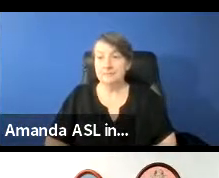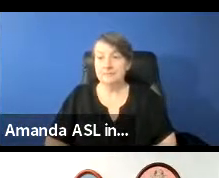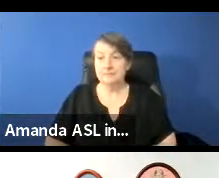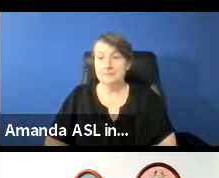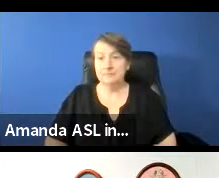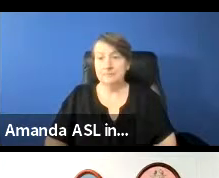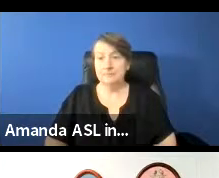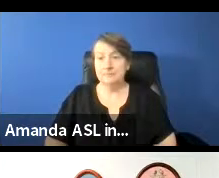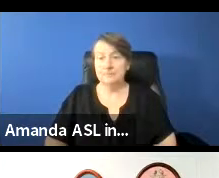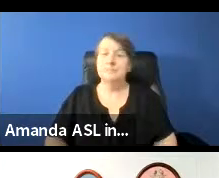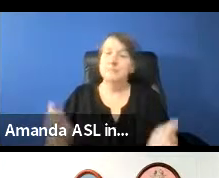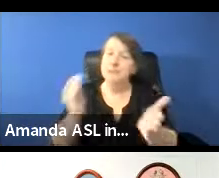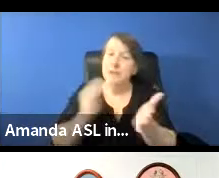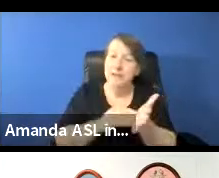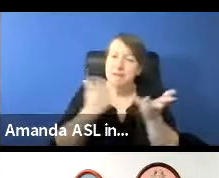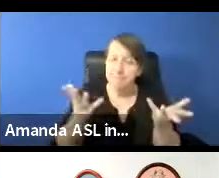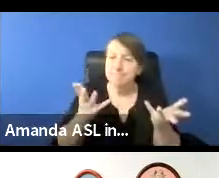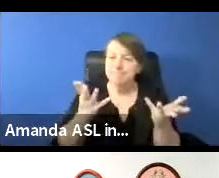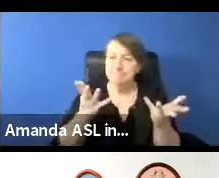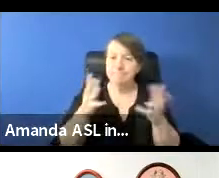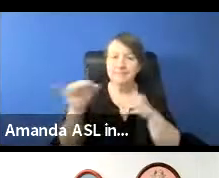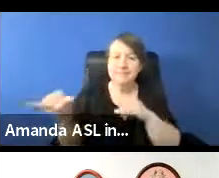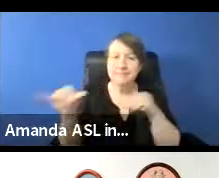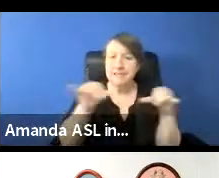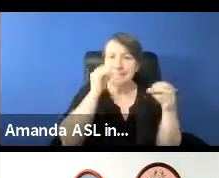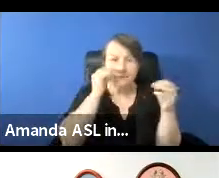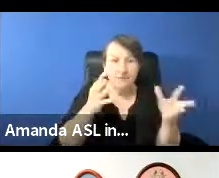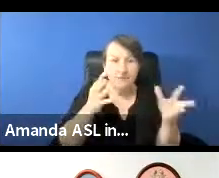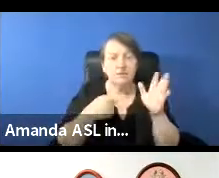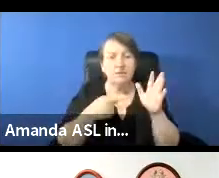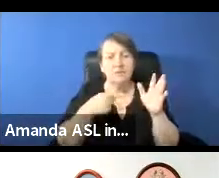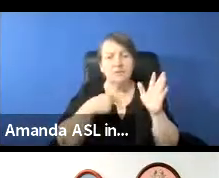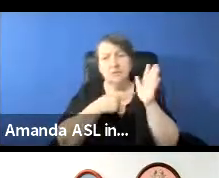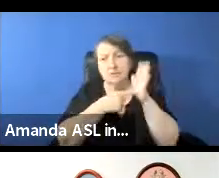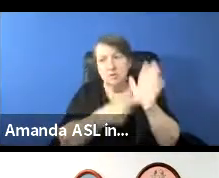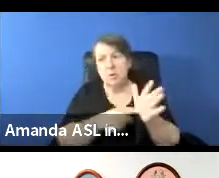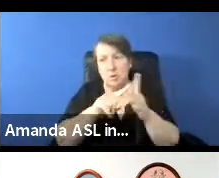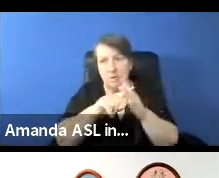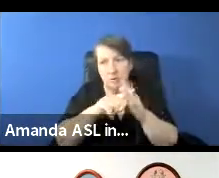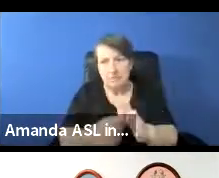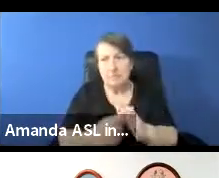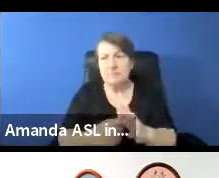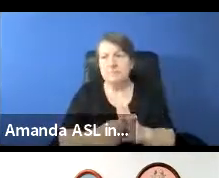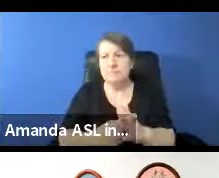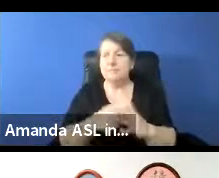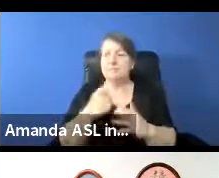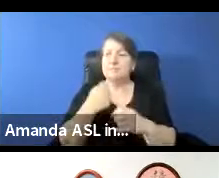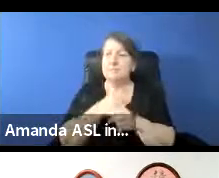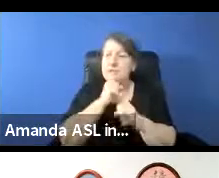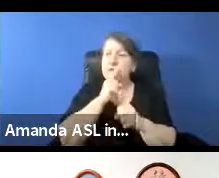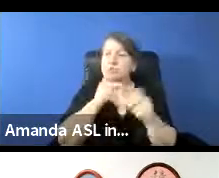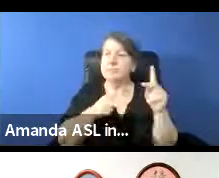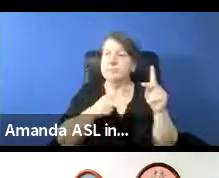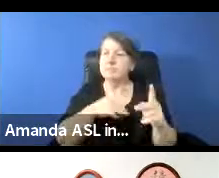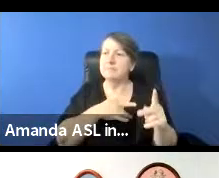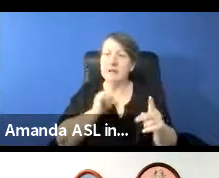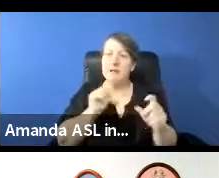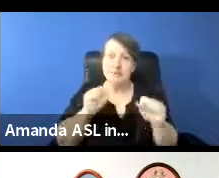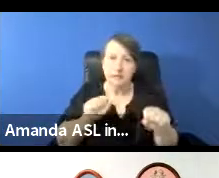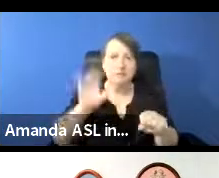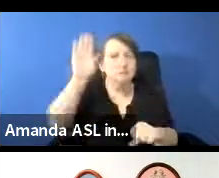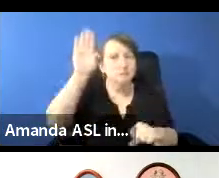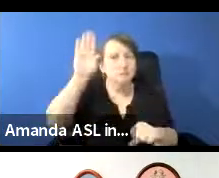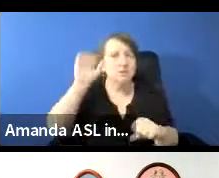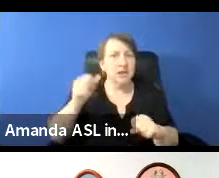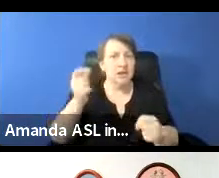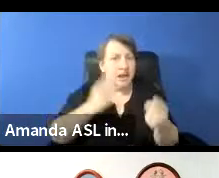And again, consistent with the information we saw in the beginning, I want to make sure that people feel like they can raise their hand and ask